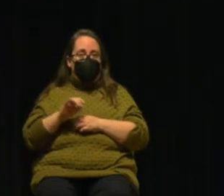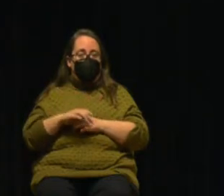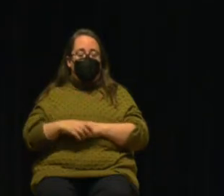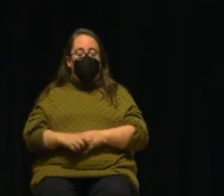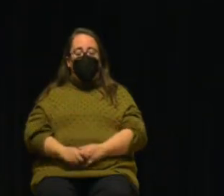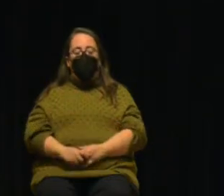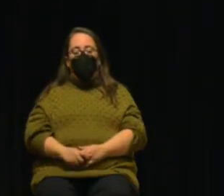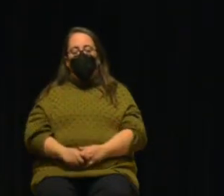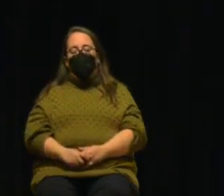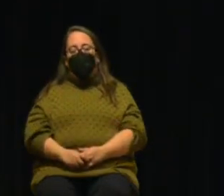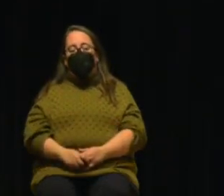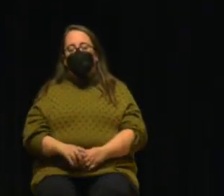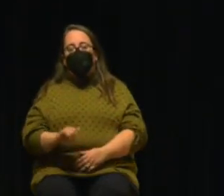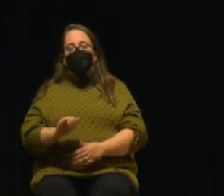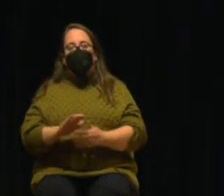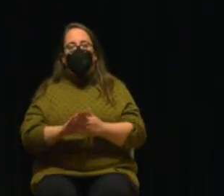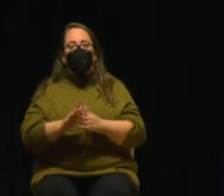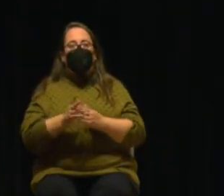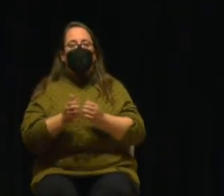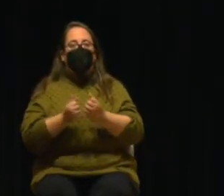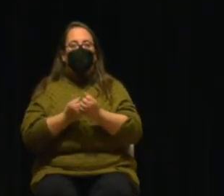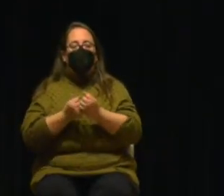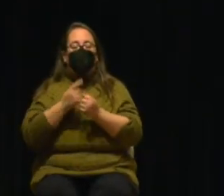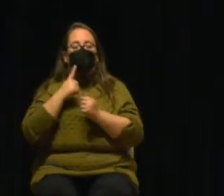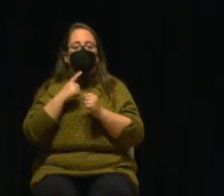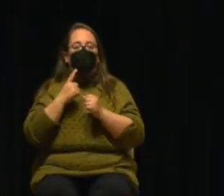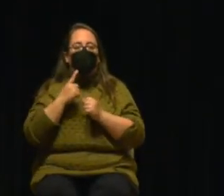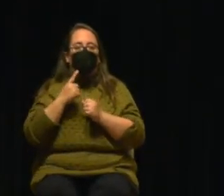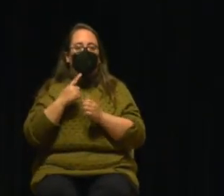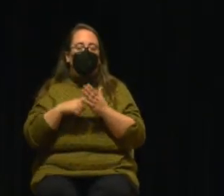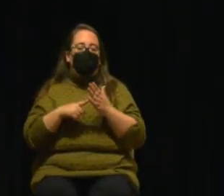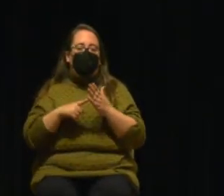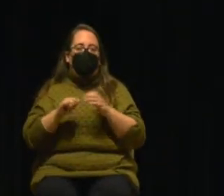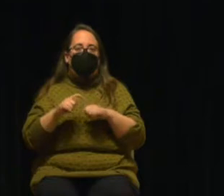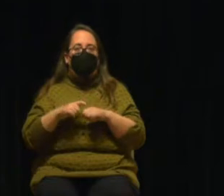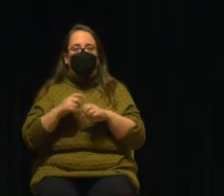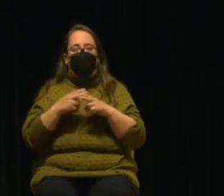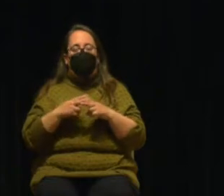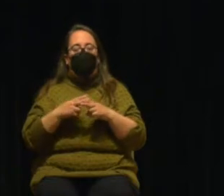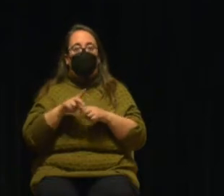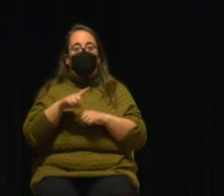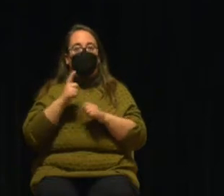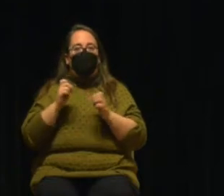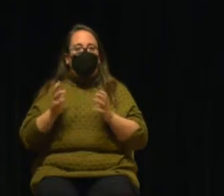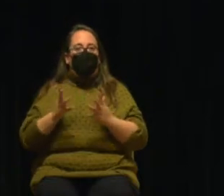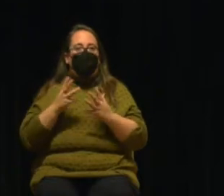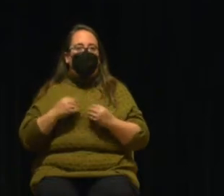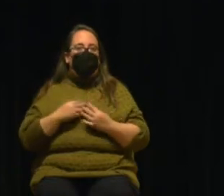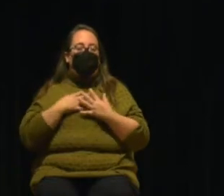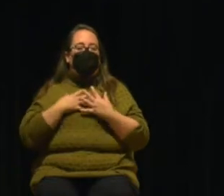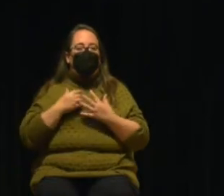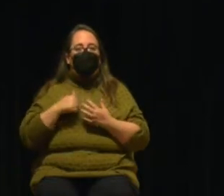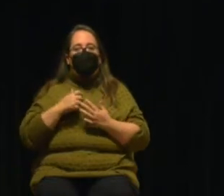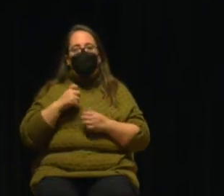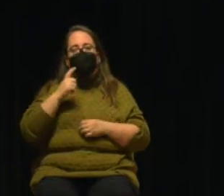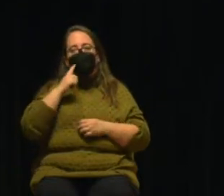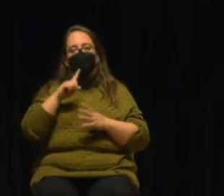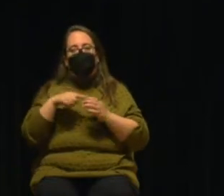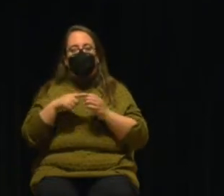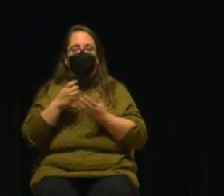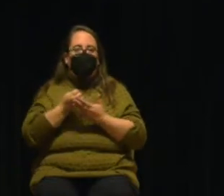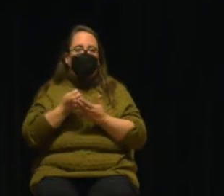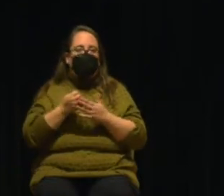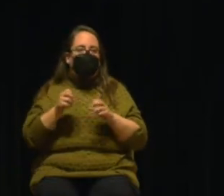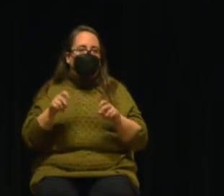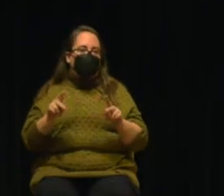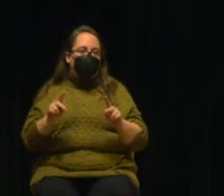1838. He also became an advocate for what at the time was called Black uplift. We might think about as economic